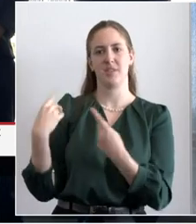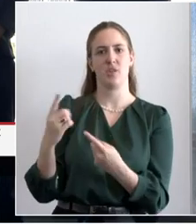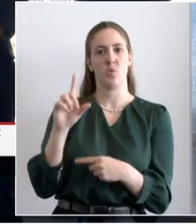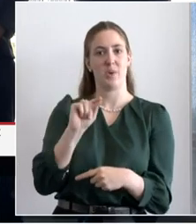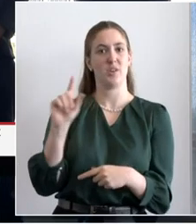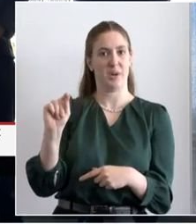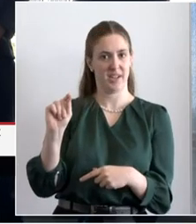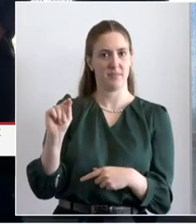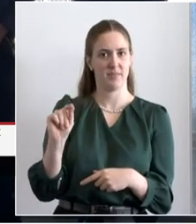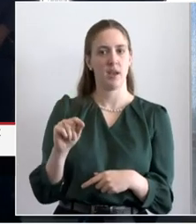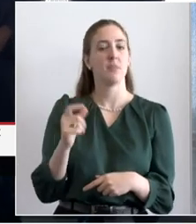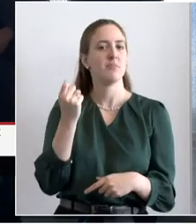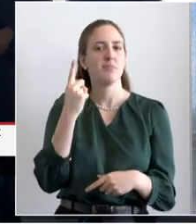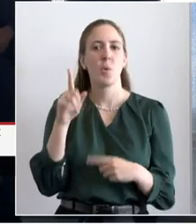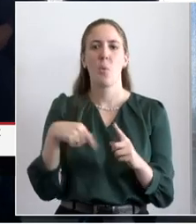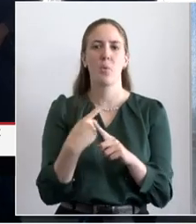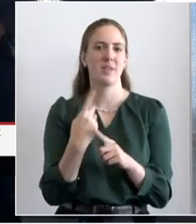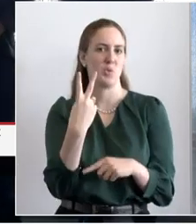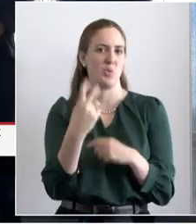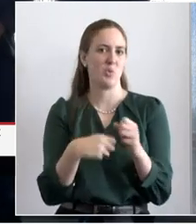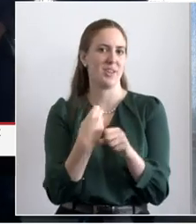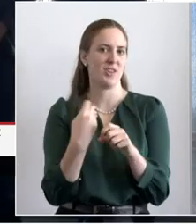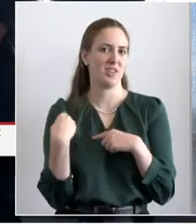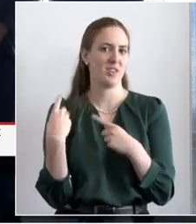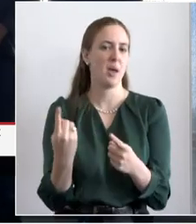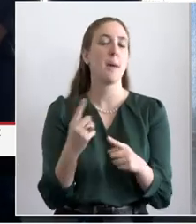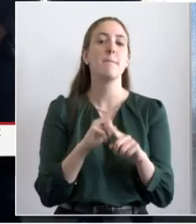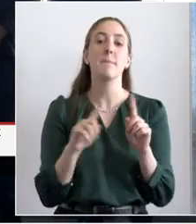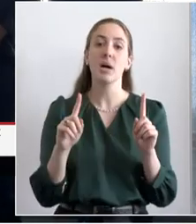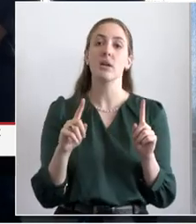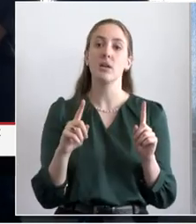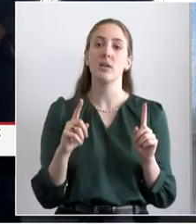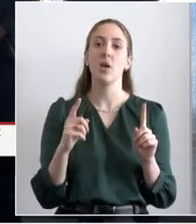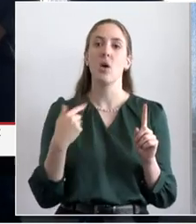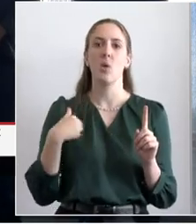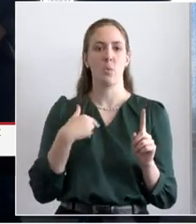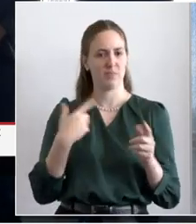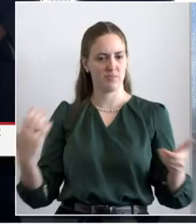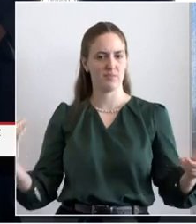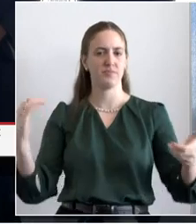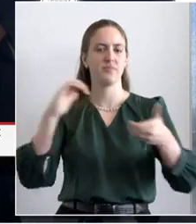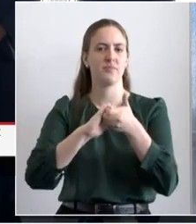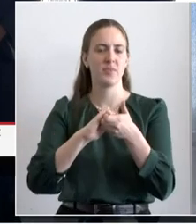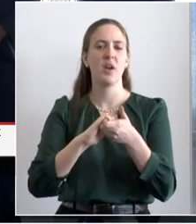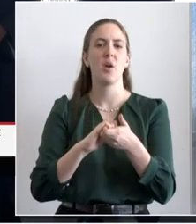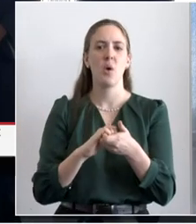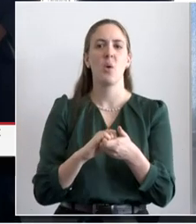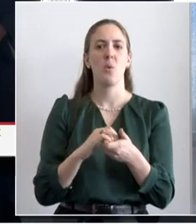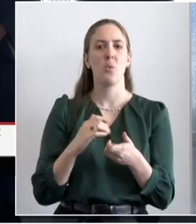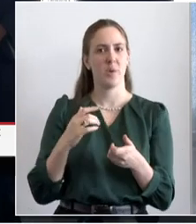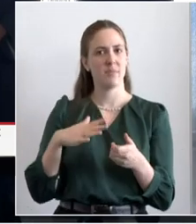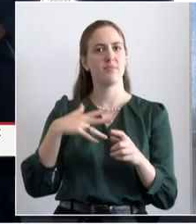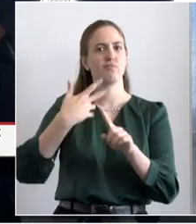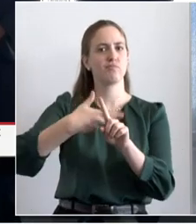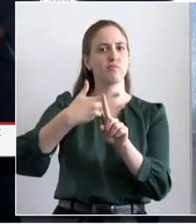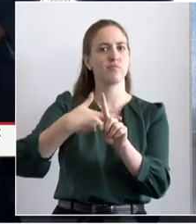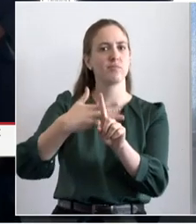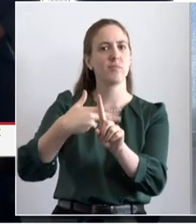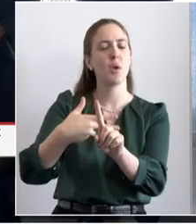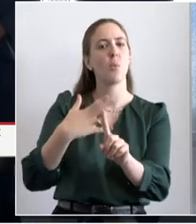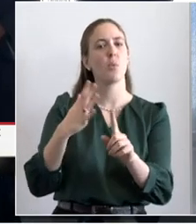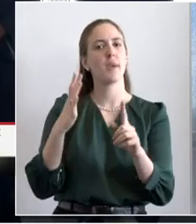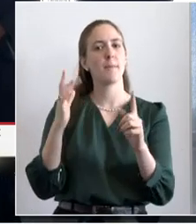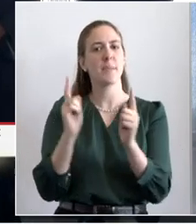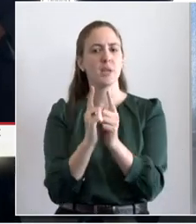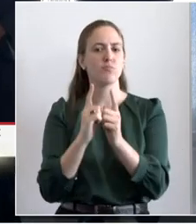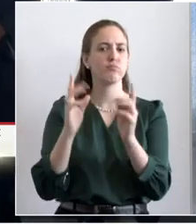years, the teams at the GW Hospital Procurement Division and CNHED we've been meeting quarterly to look at the work that we can